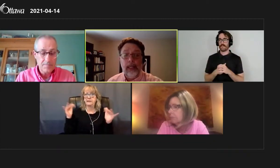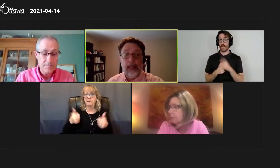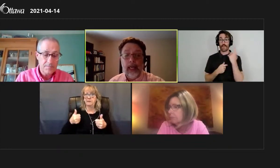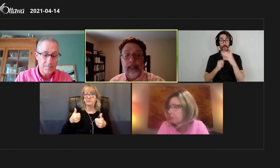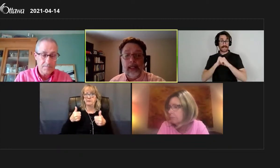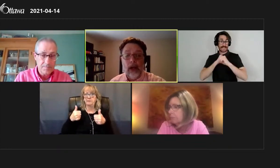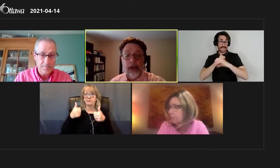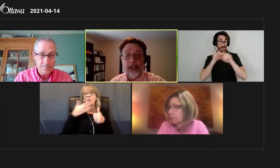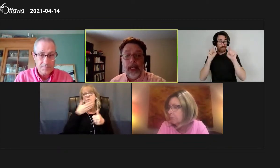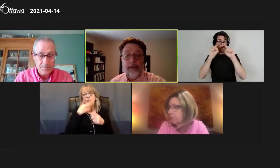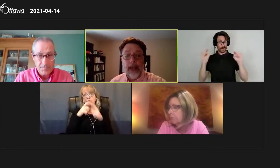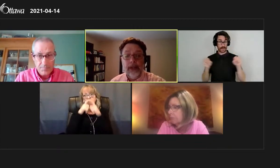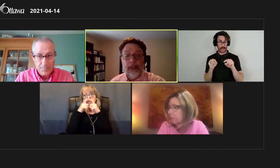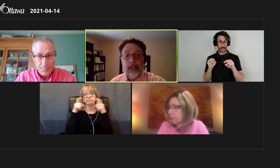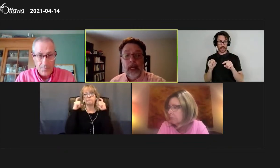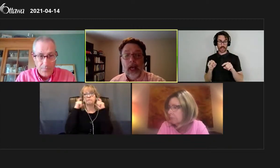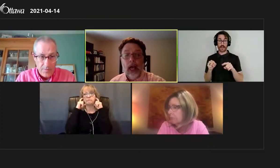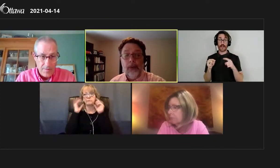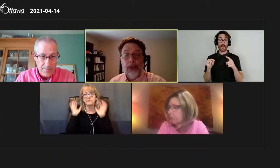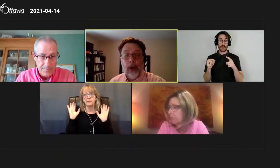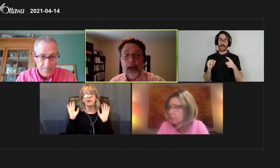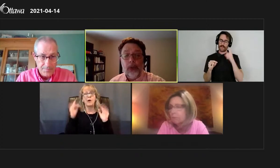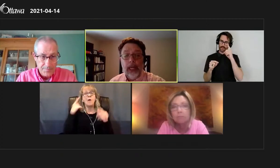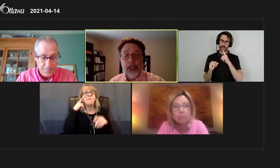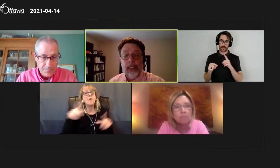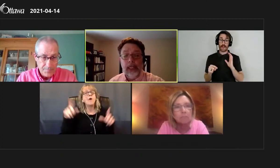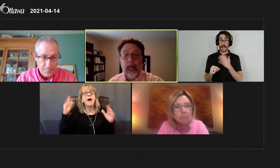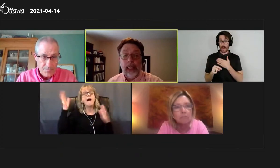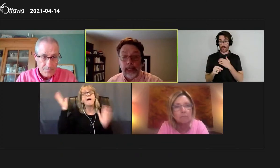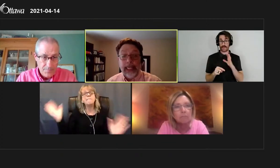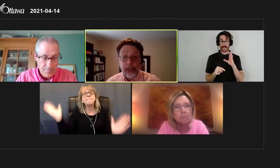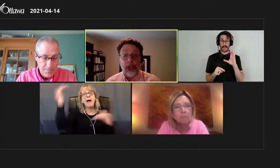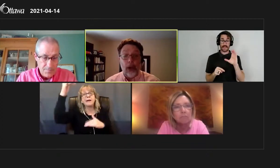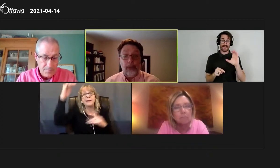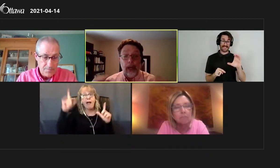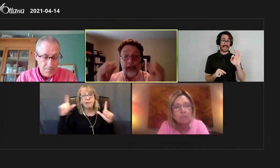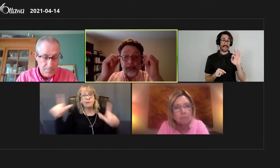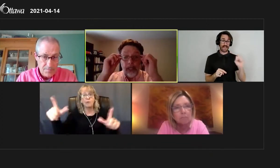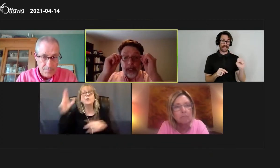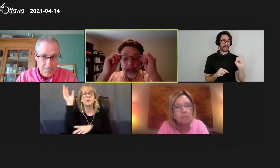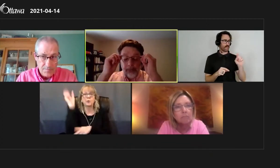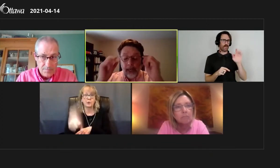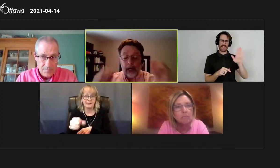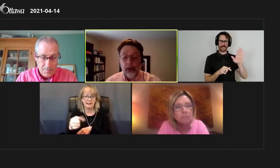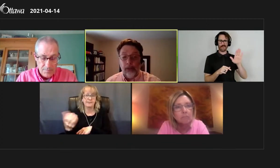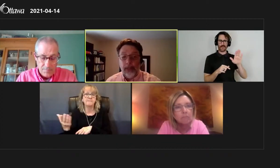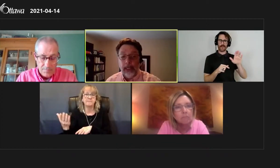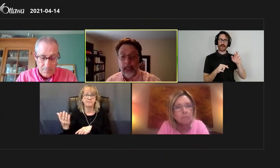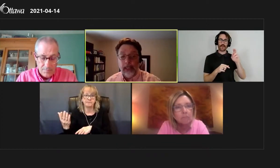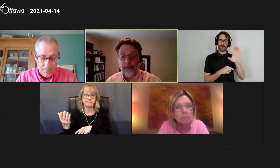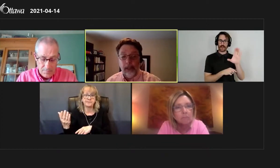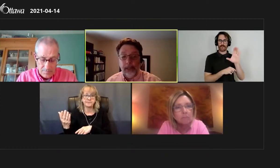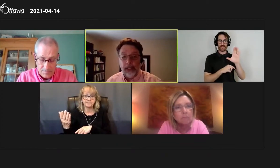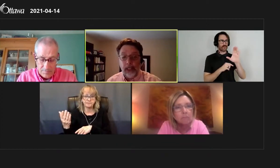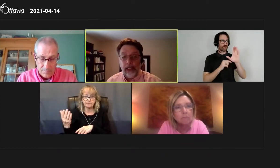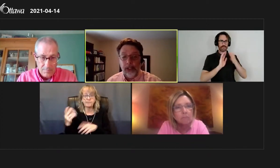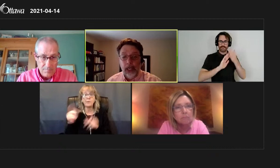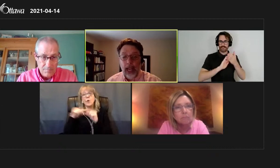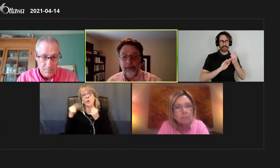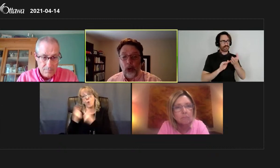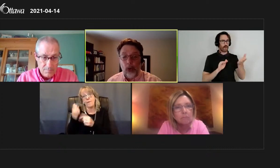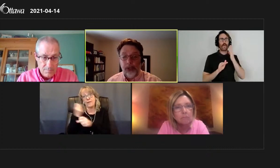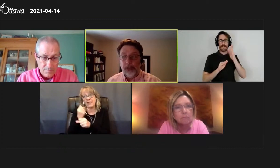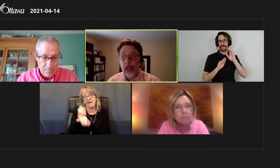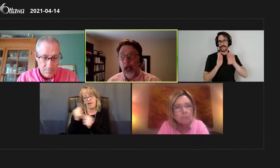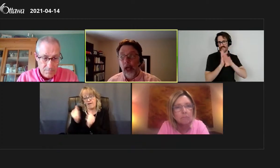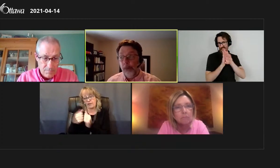something that RCFS, the recreation leads, the operators, that they are going to be developing signage. And